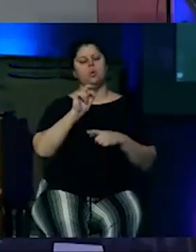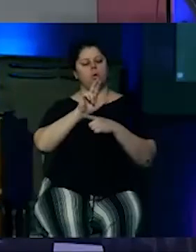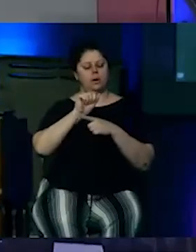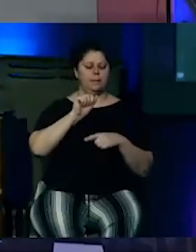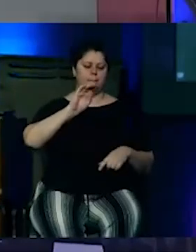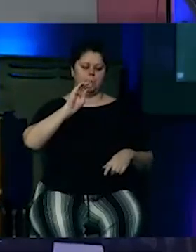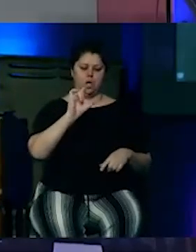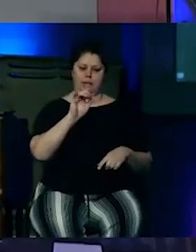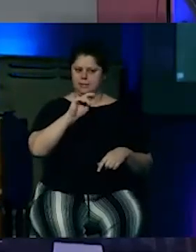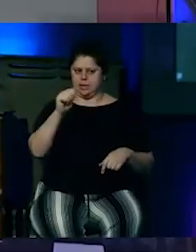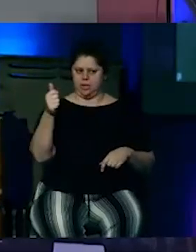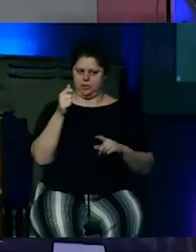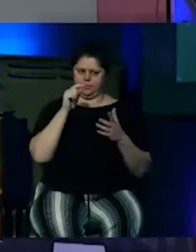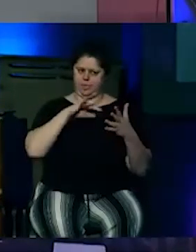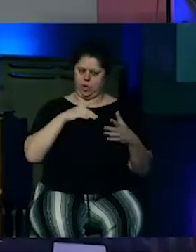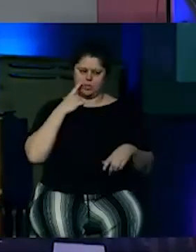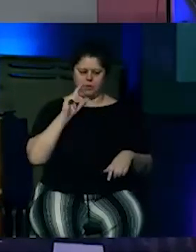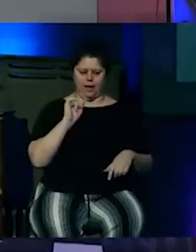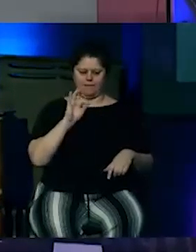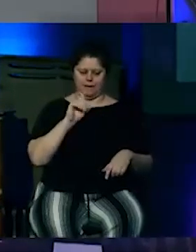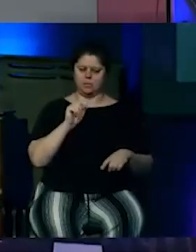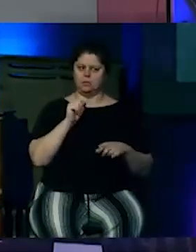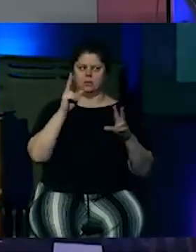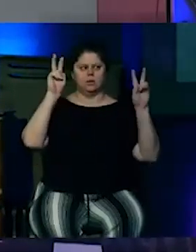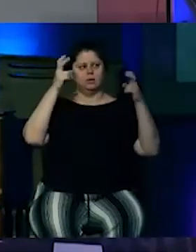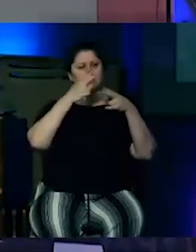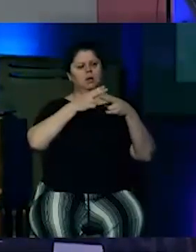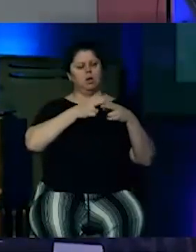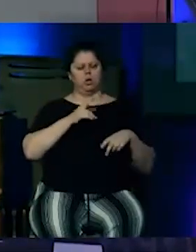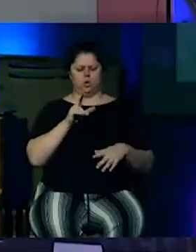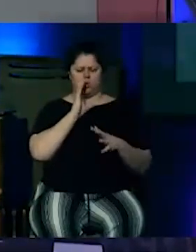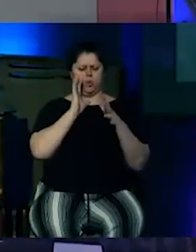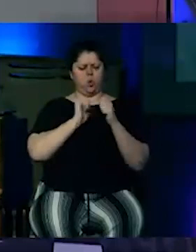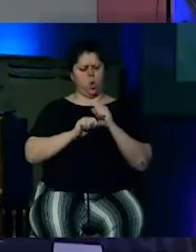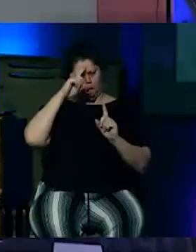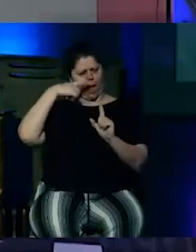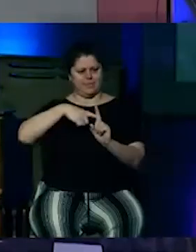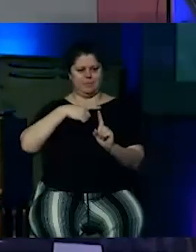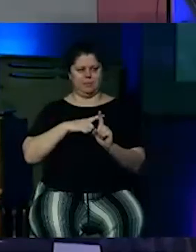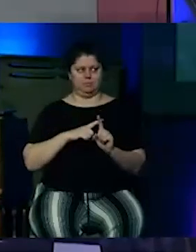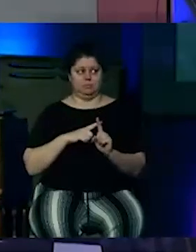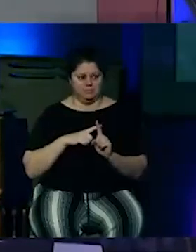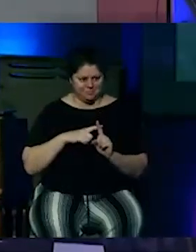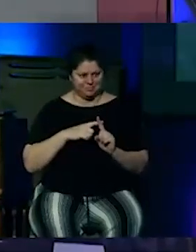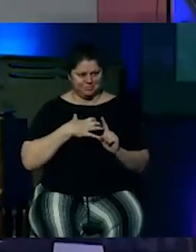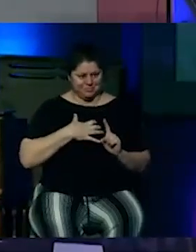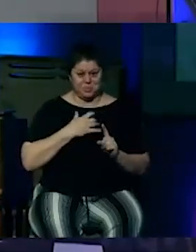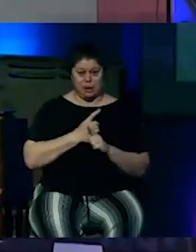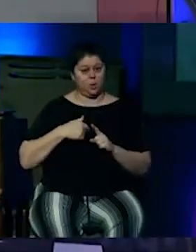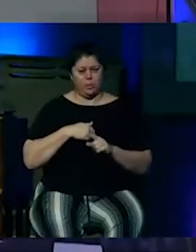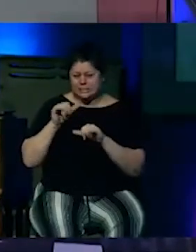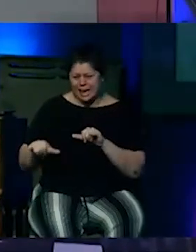about cruel optimism. Oof, what a phrase. I feel like a lot of us have had stayed in a lot